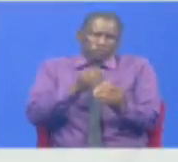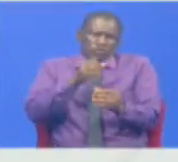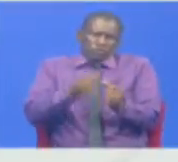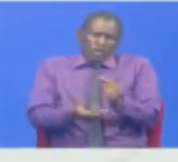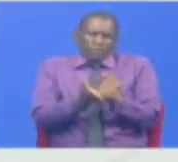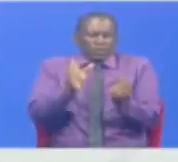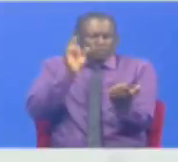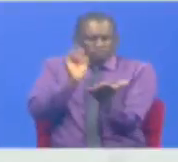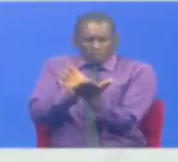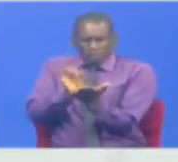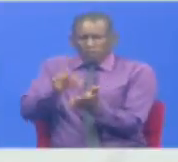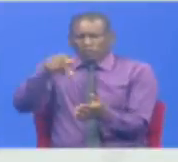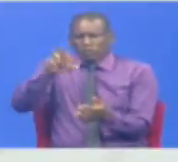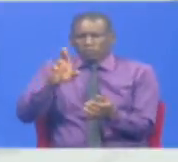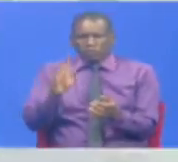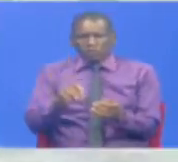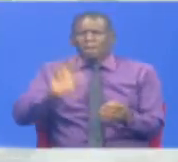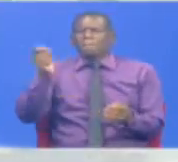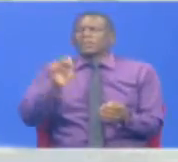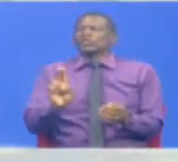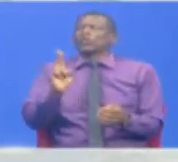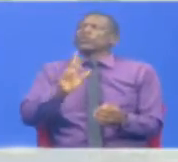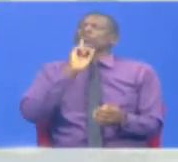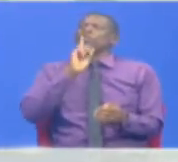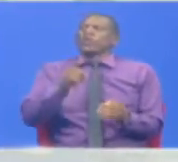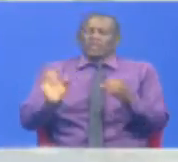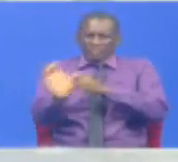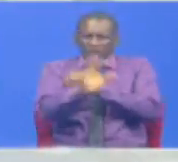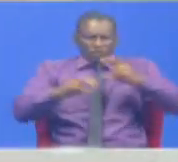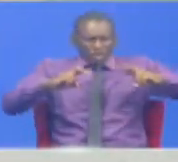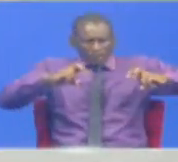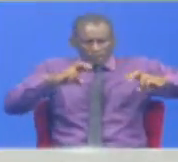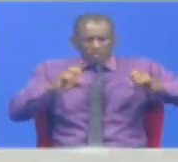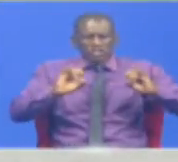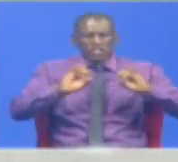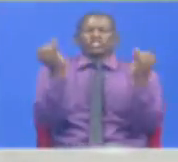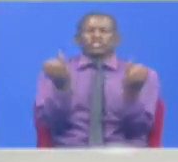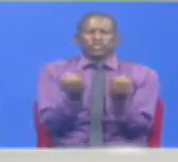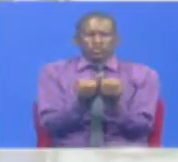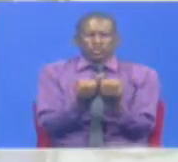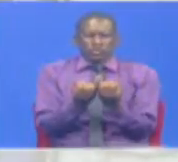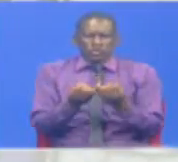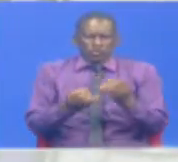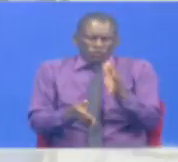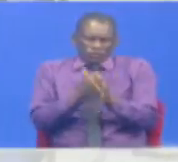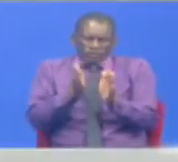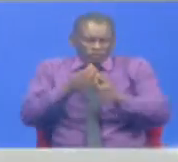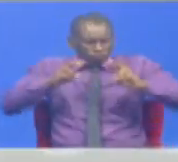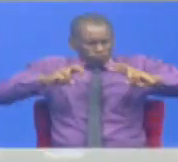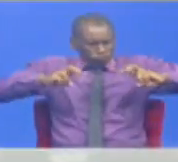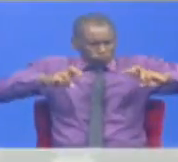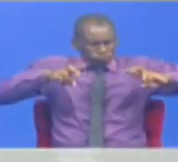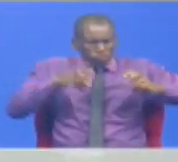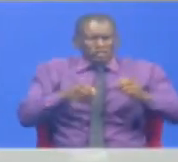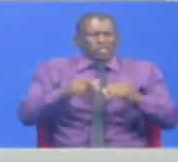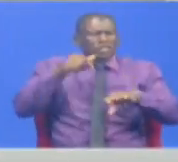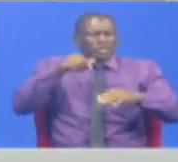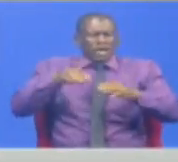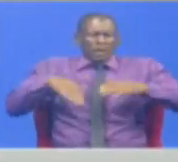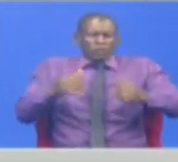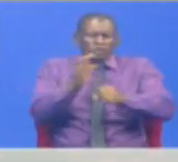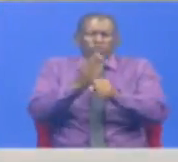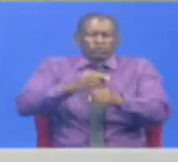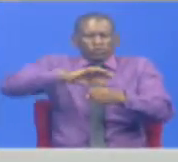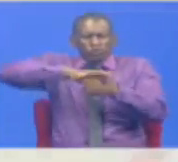scrutiny. President Uhuru Kenyatta directed the country's investigative agencies to accelerate investigations into the use of